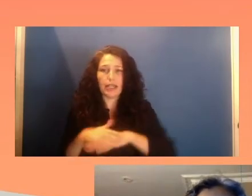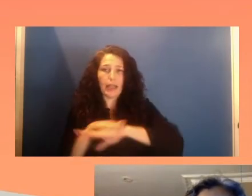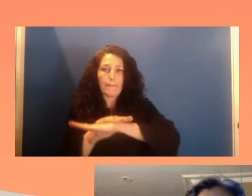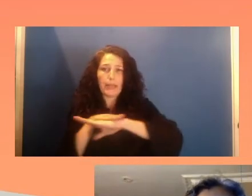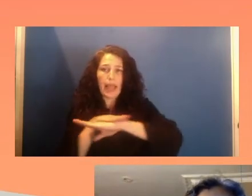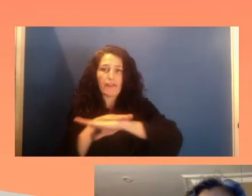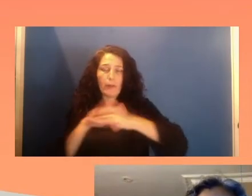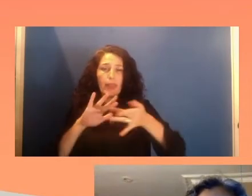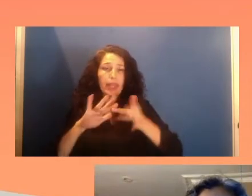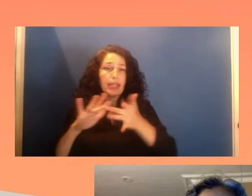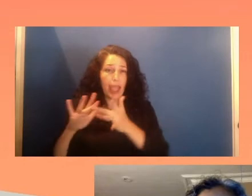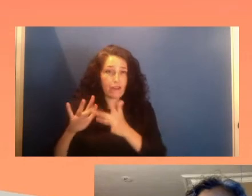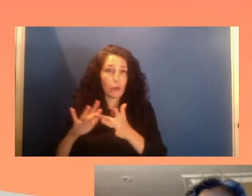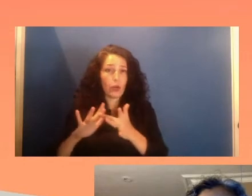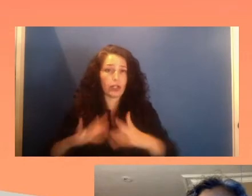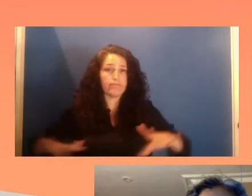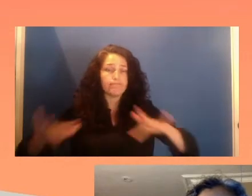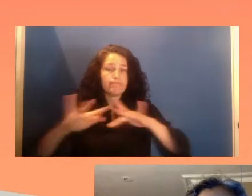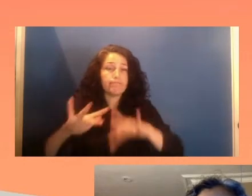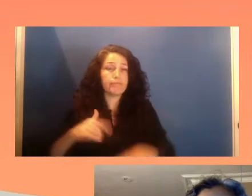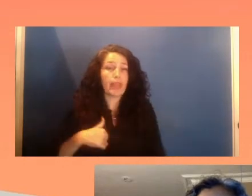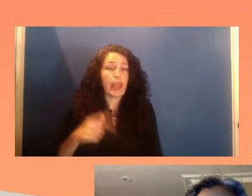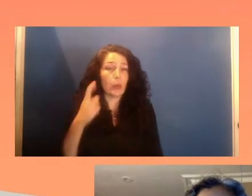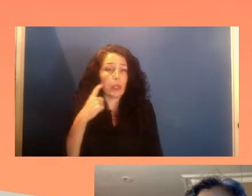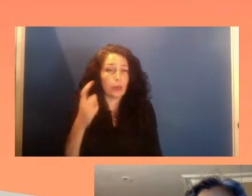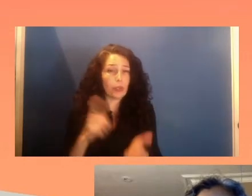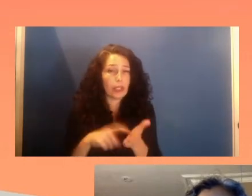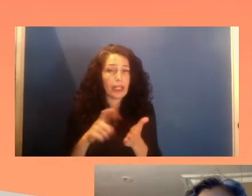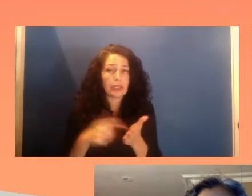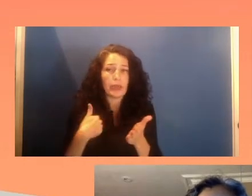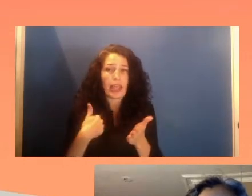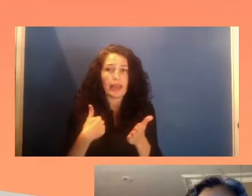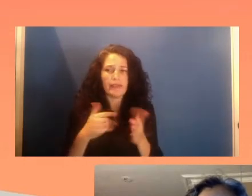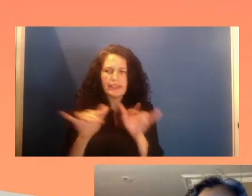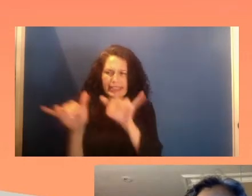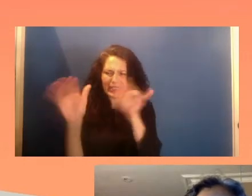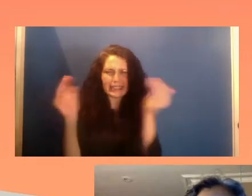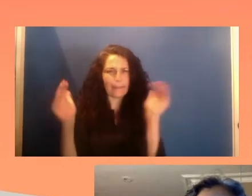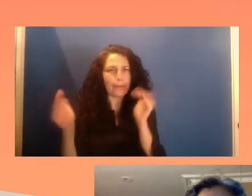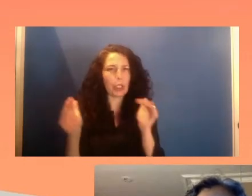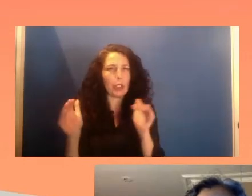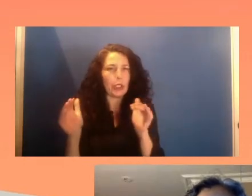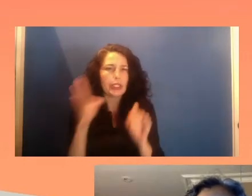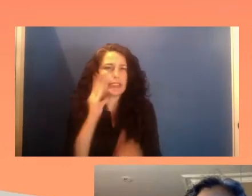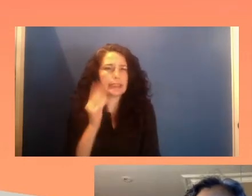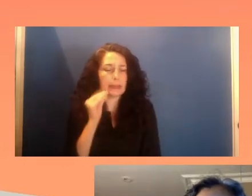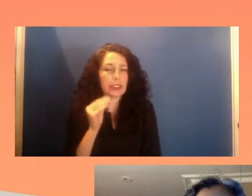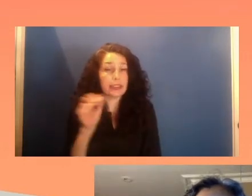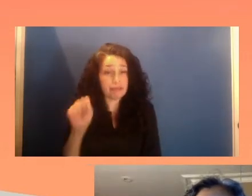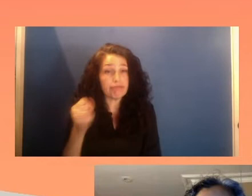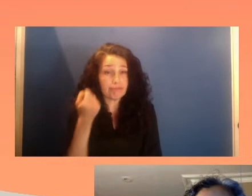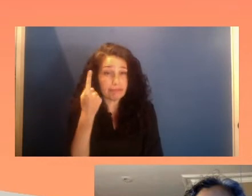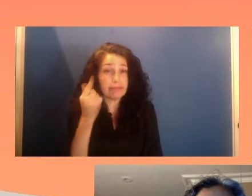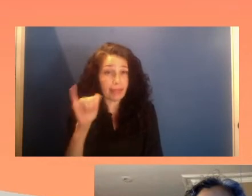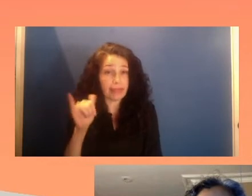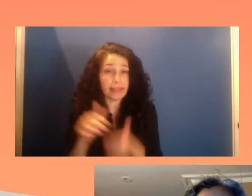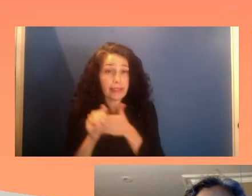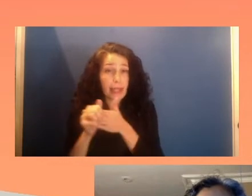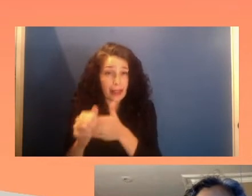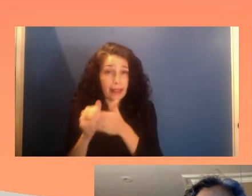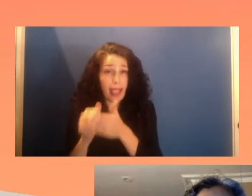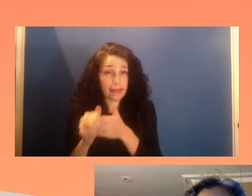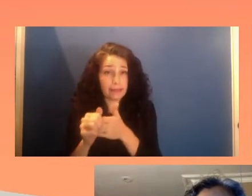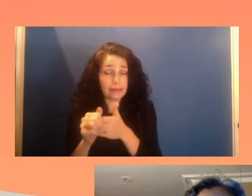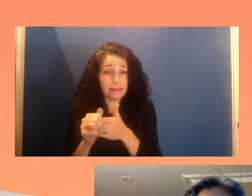network arena. And as we realized we had these parallel experiences, we realized that yes, this work needs to be led by us, but this